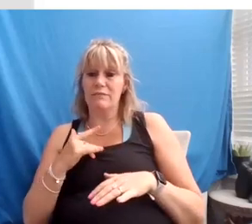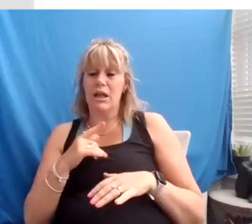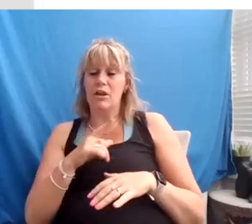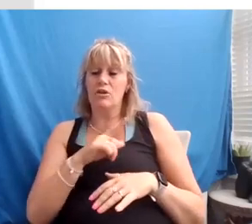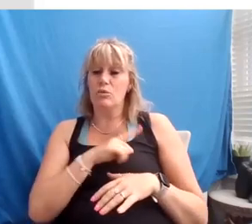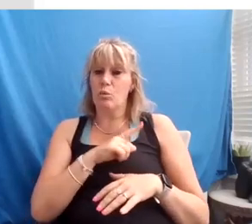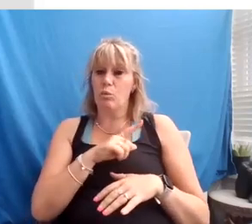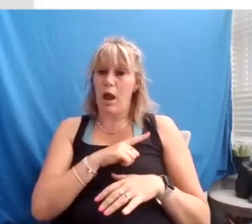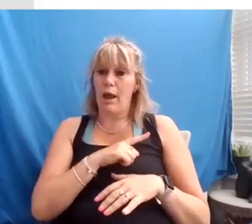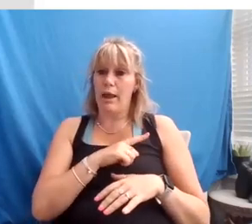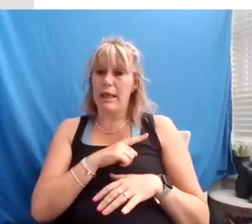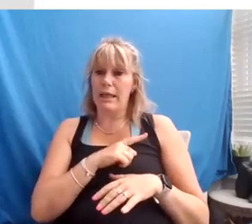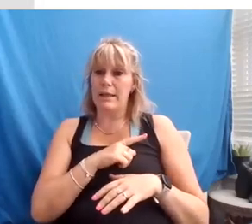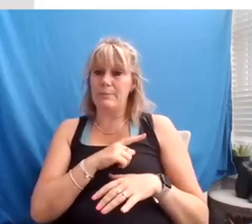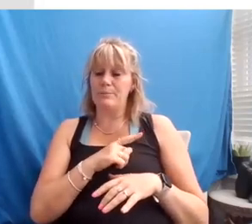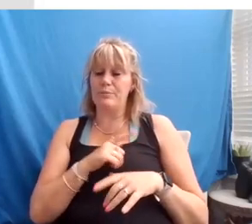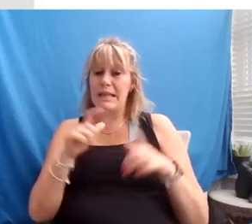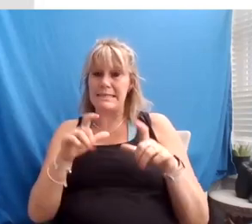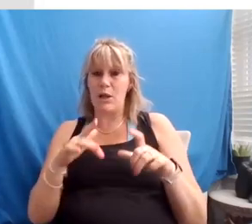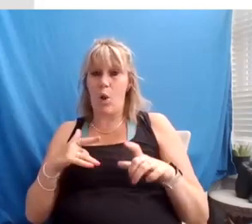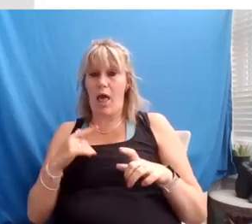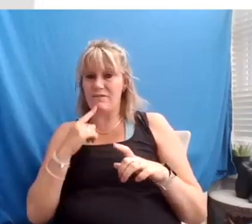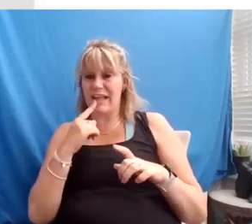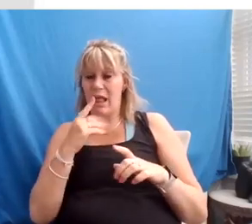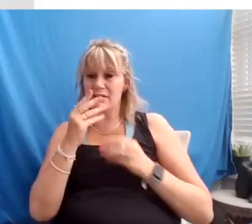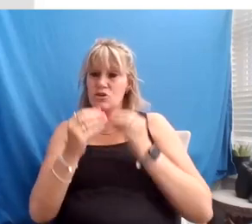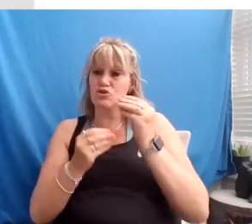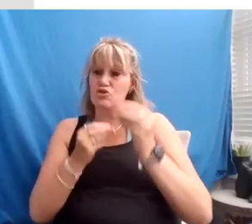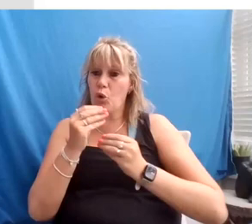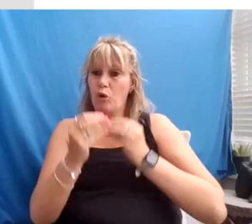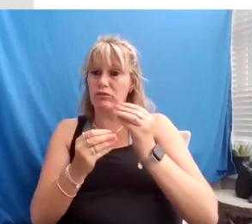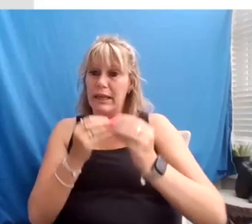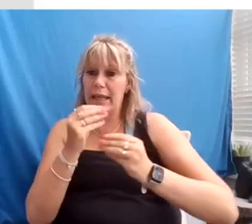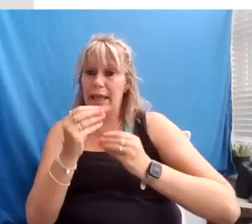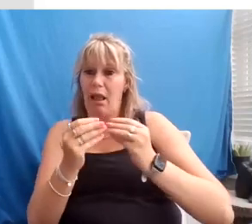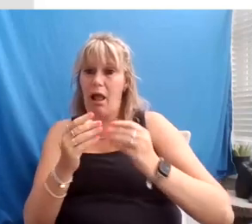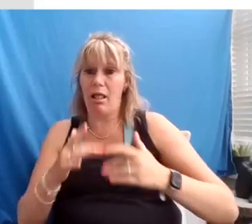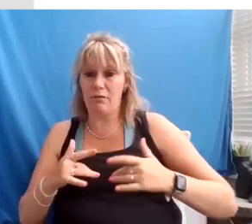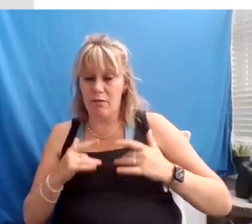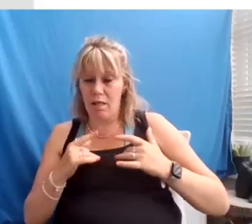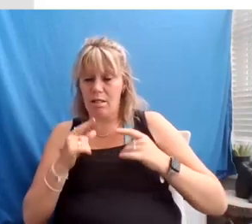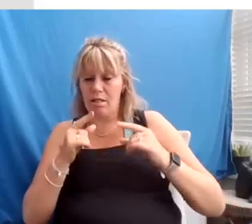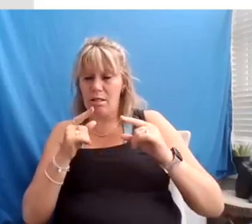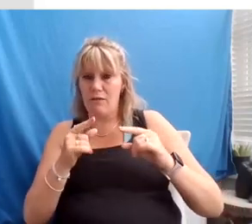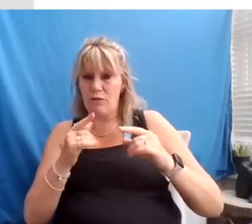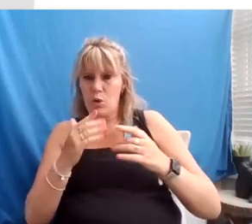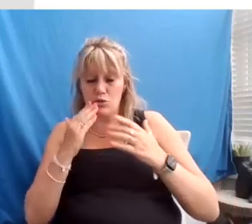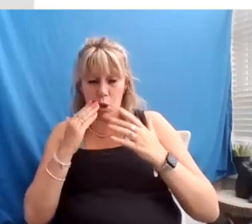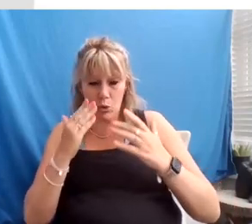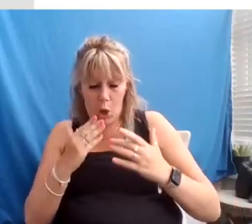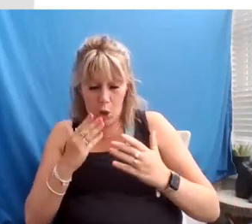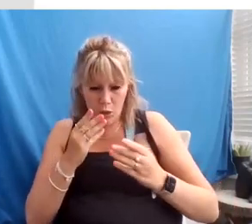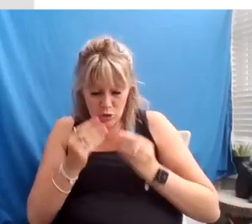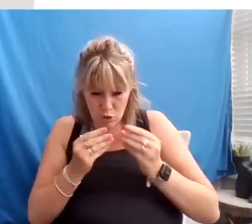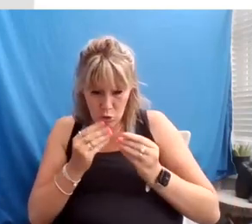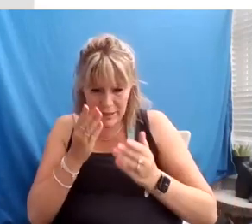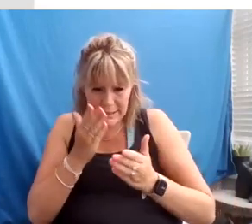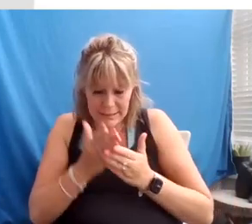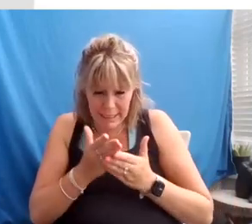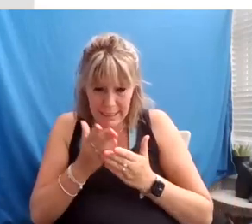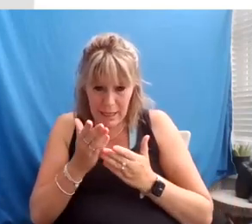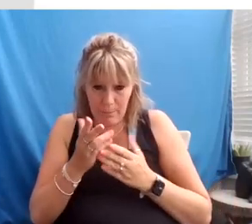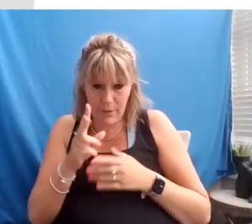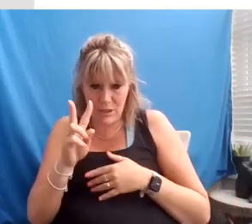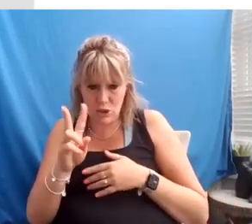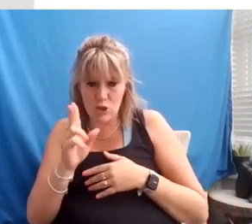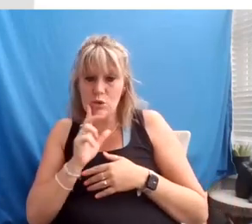me, a still life tells a story. Yeah. And it's that sort of, you know, you don't know what the story is exactly, but you think, well, there's two people,